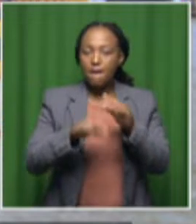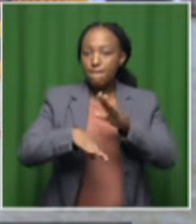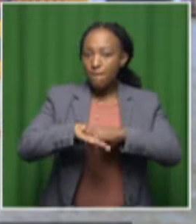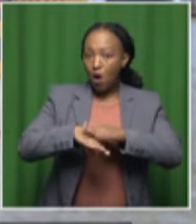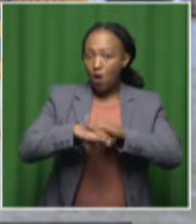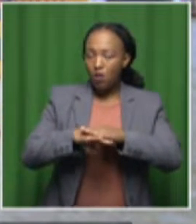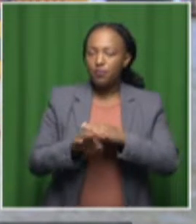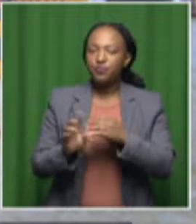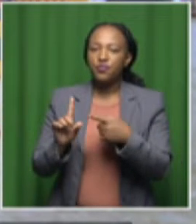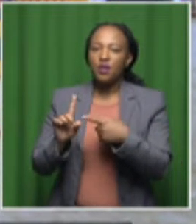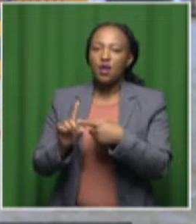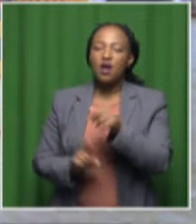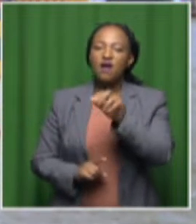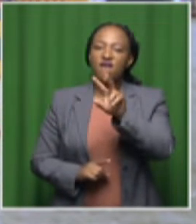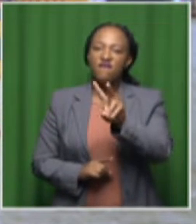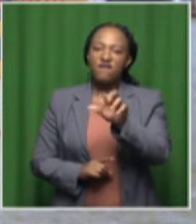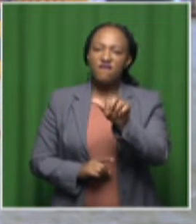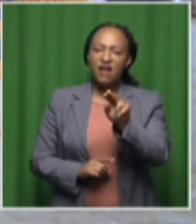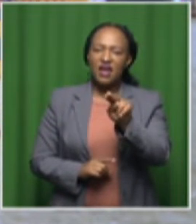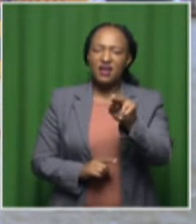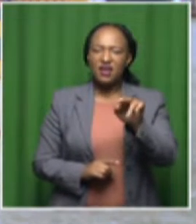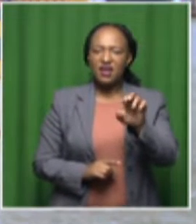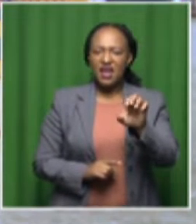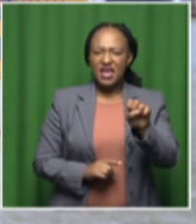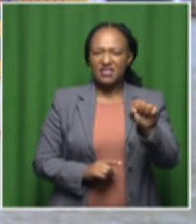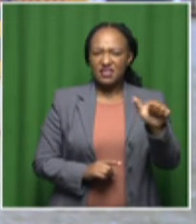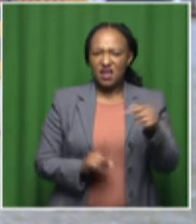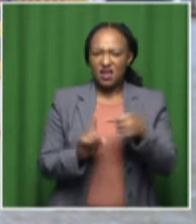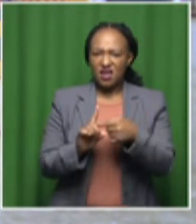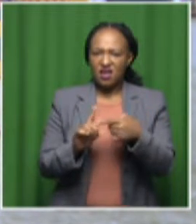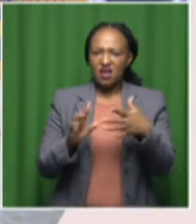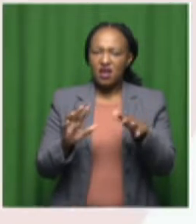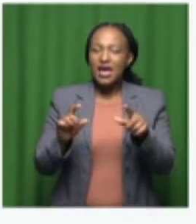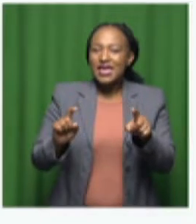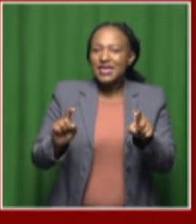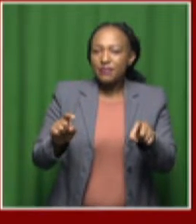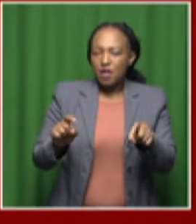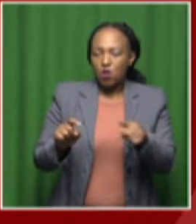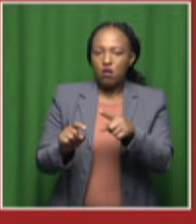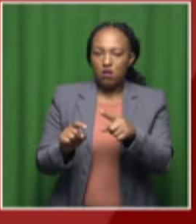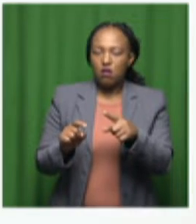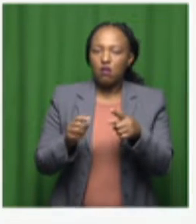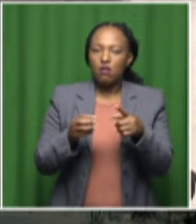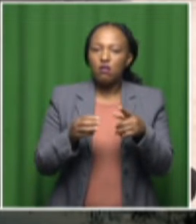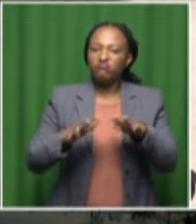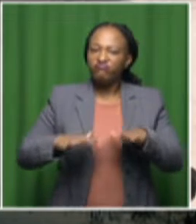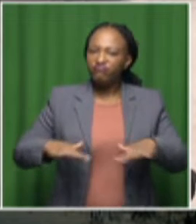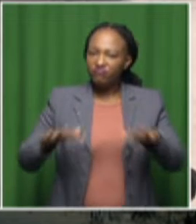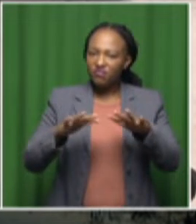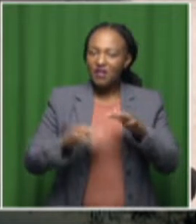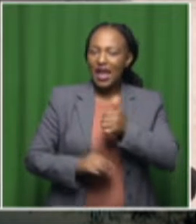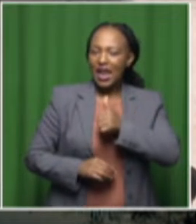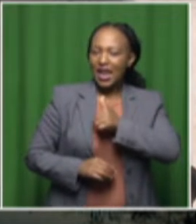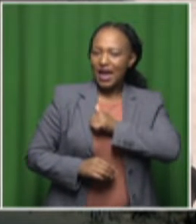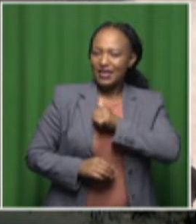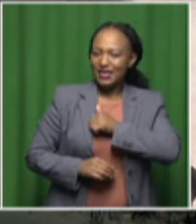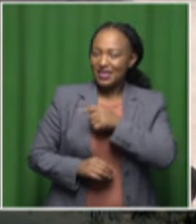let's cross to Vanessa Poonah. She's at Quay 500 at the Cape Town harbour. Vanessa, lucky you, I was